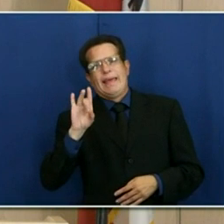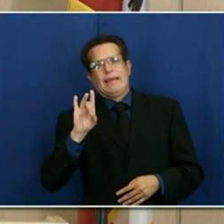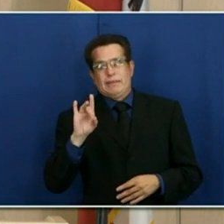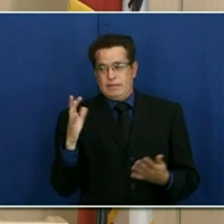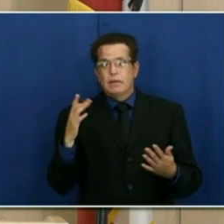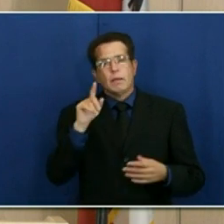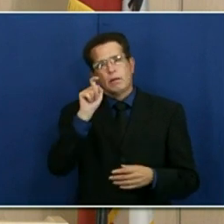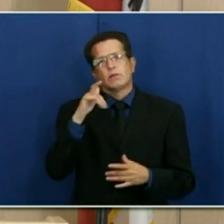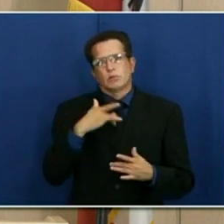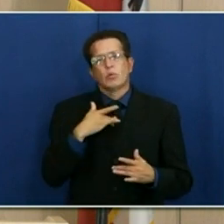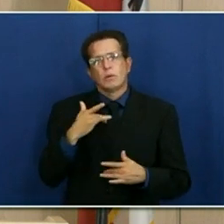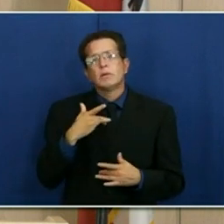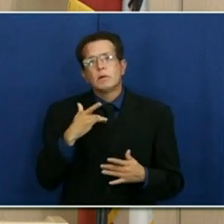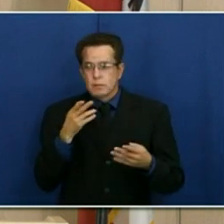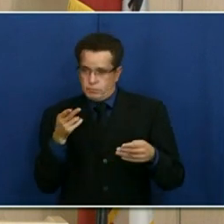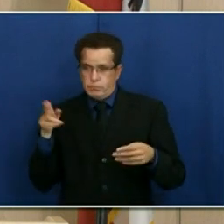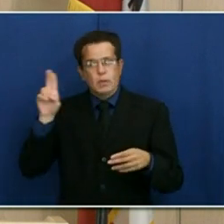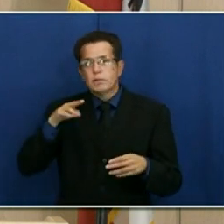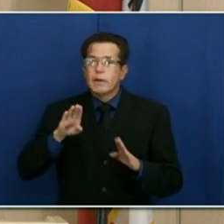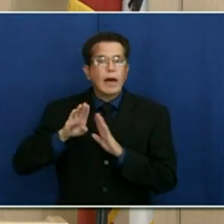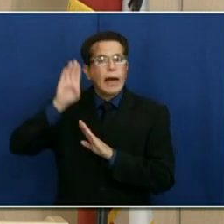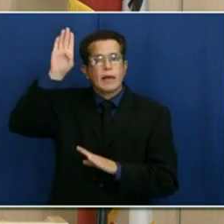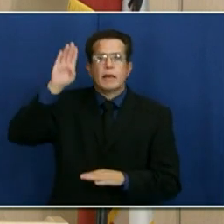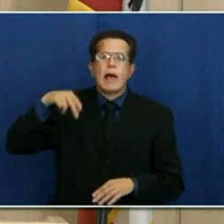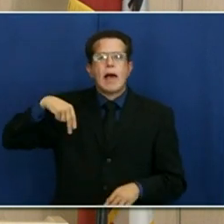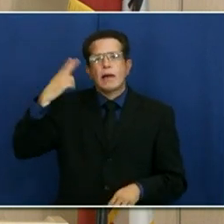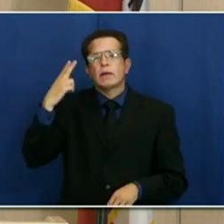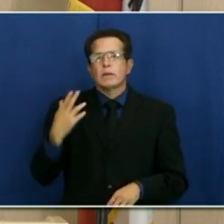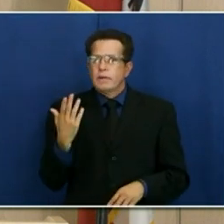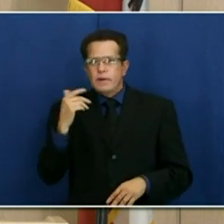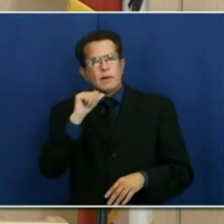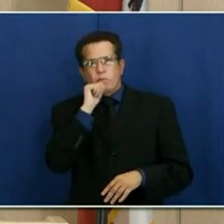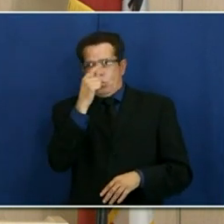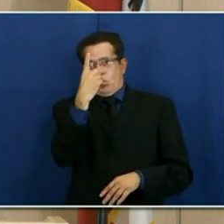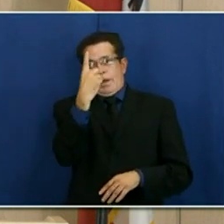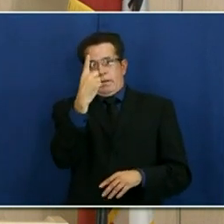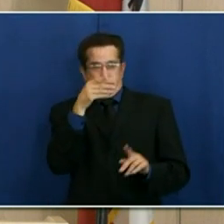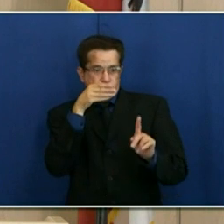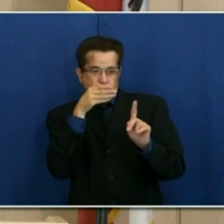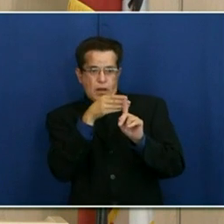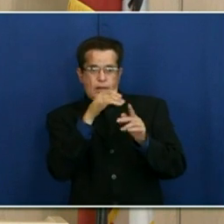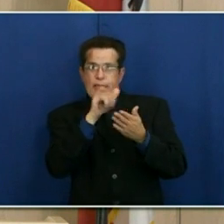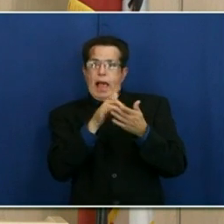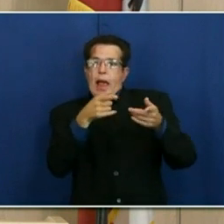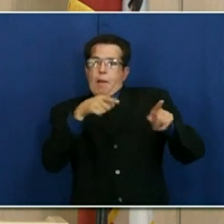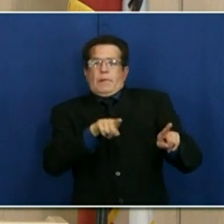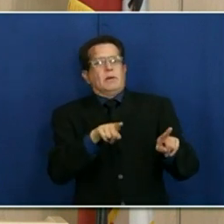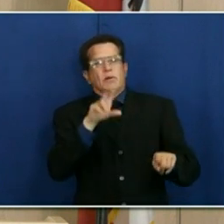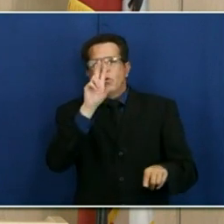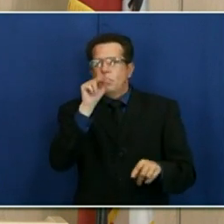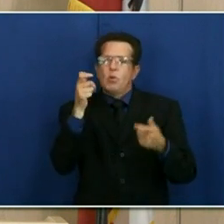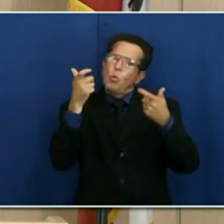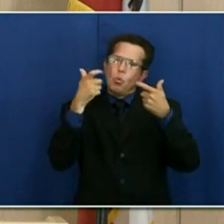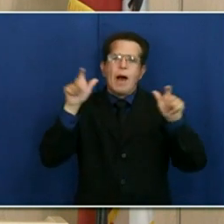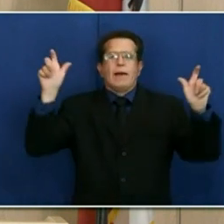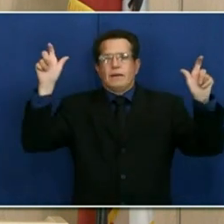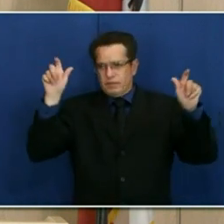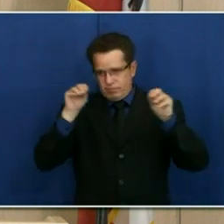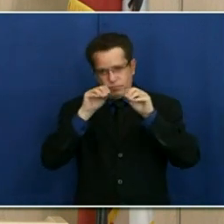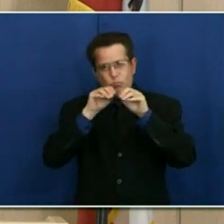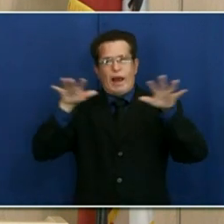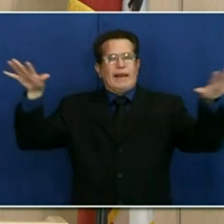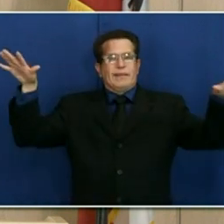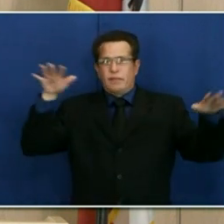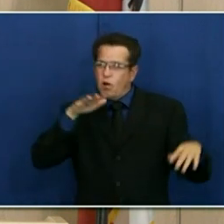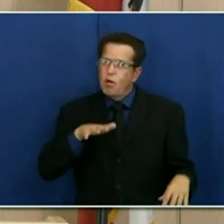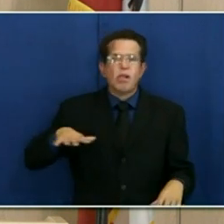concern that we fear moving into a higher tier. There's not one isolated incident we can point to say this. There is widespread community